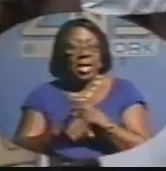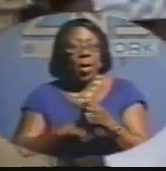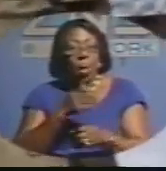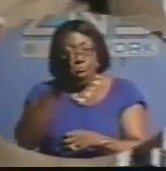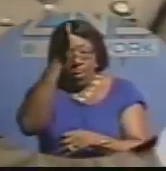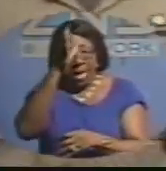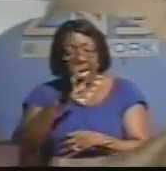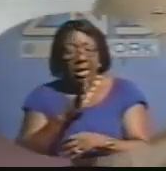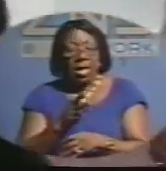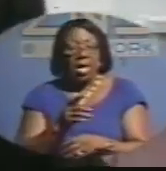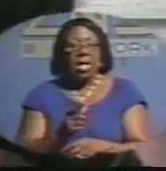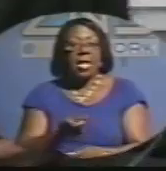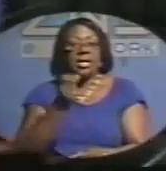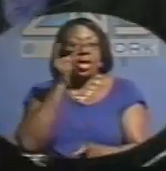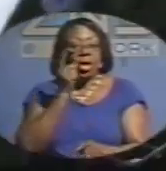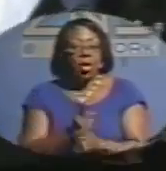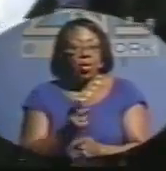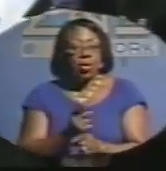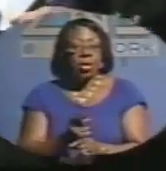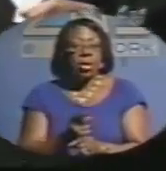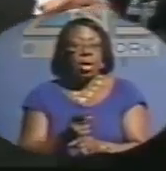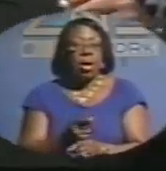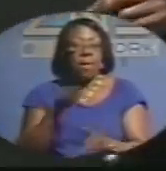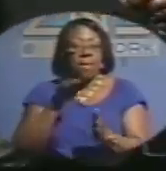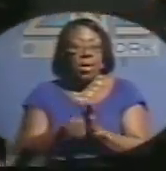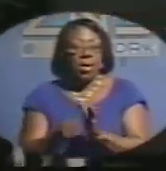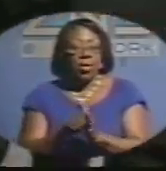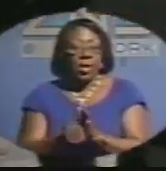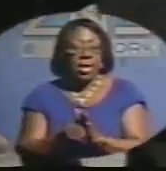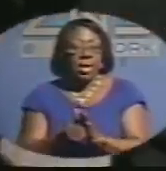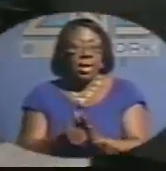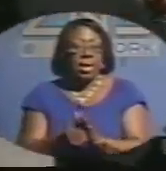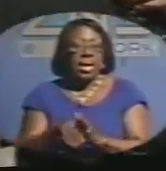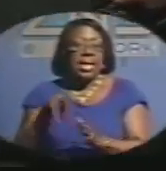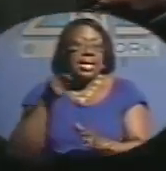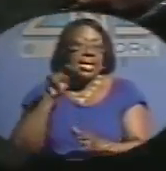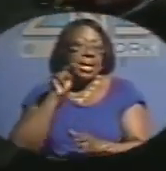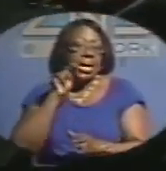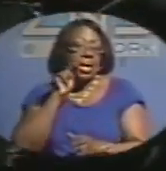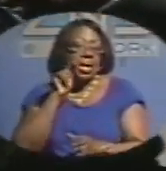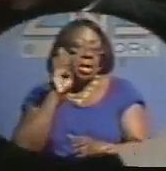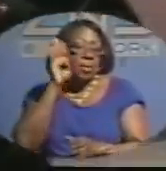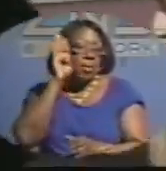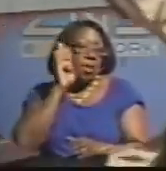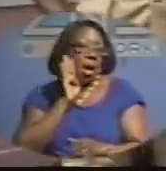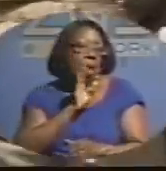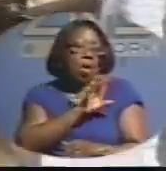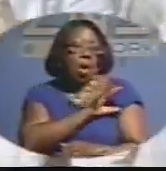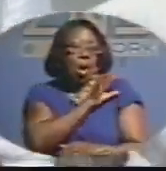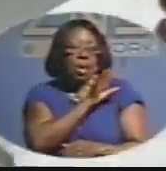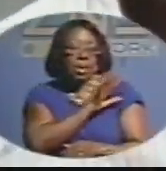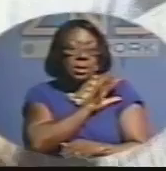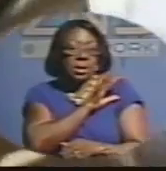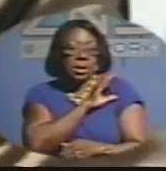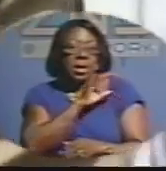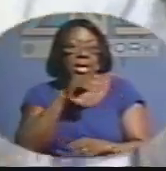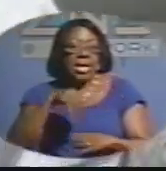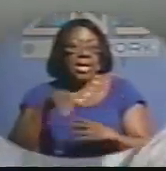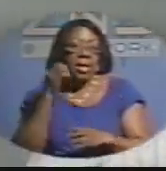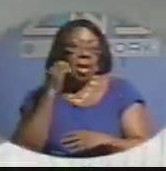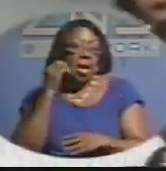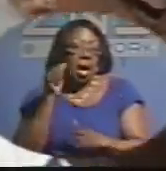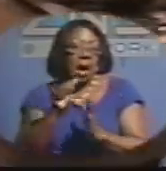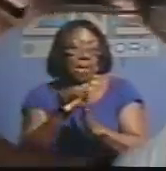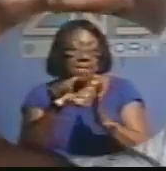brutal murder of 42-year-old Nelly-Mae Brown Cox at her Bougainvillea Boulevard apartment in South Beach last April.